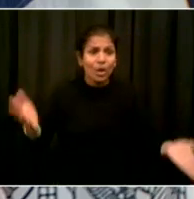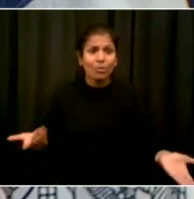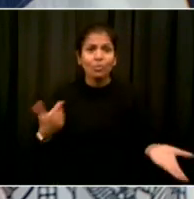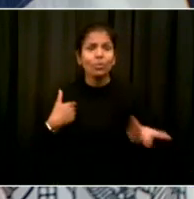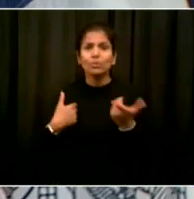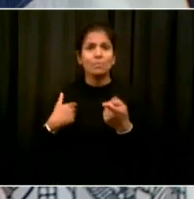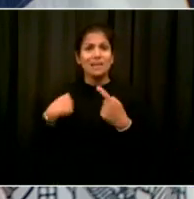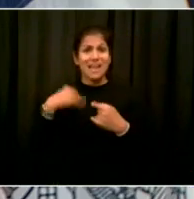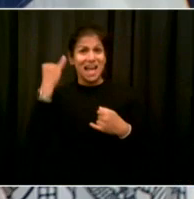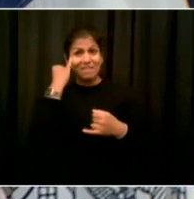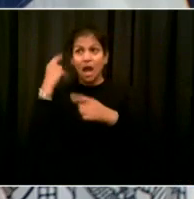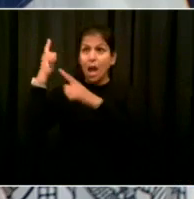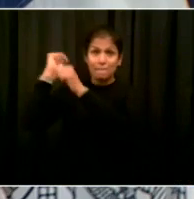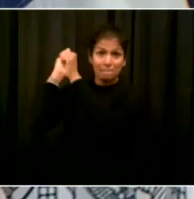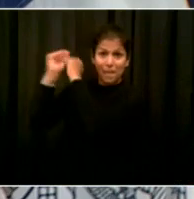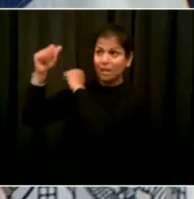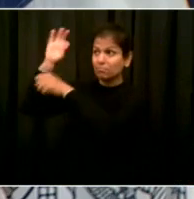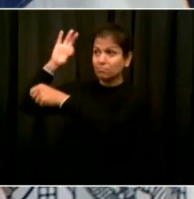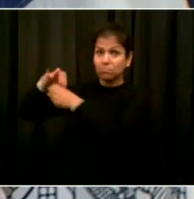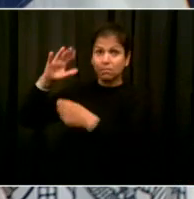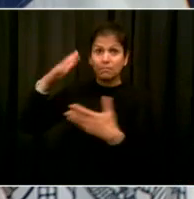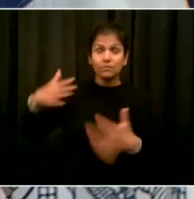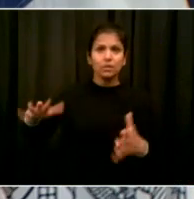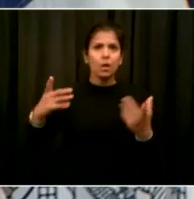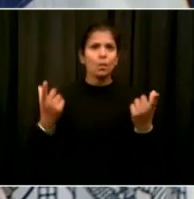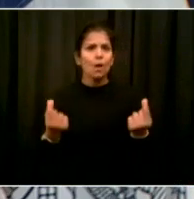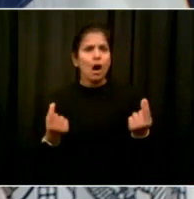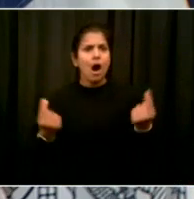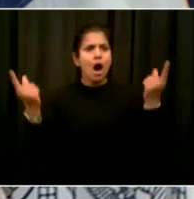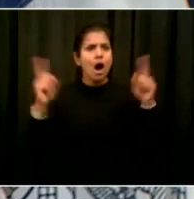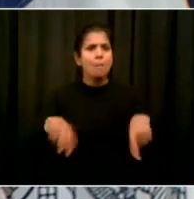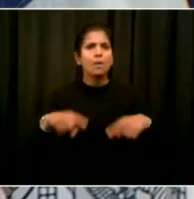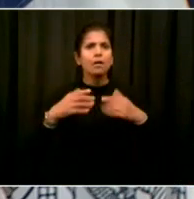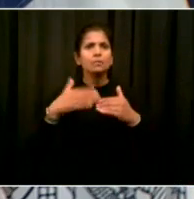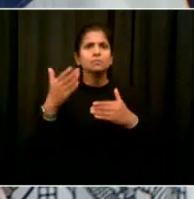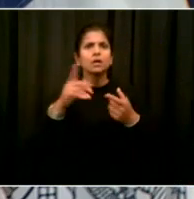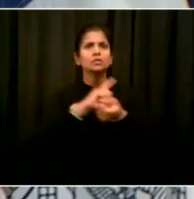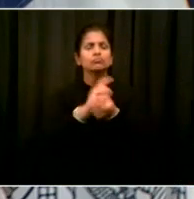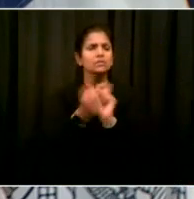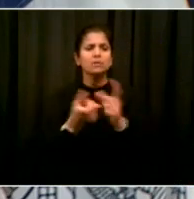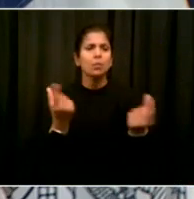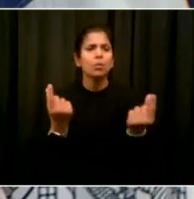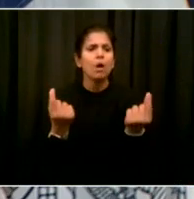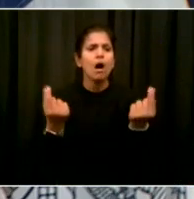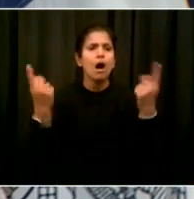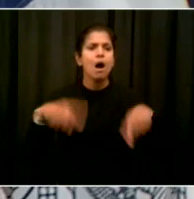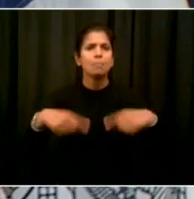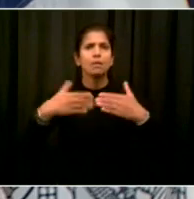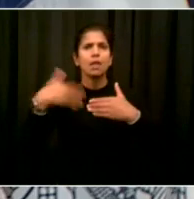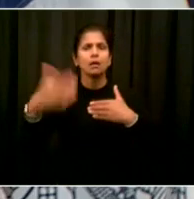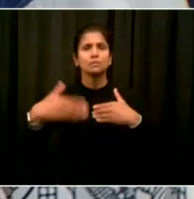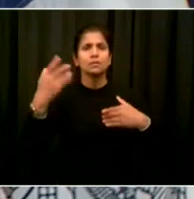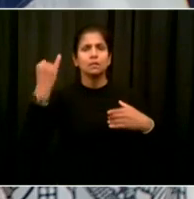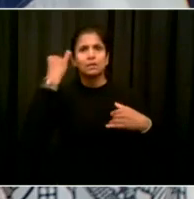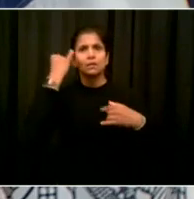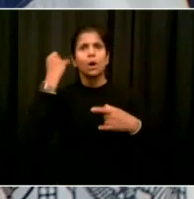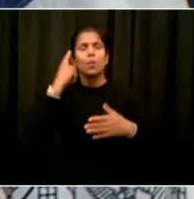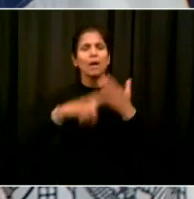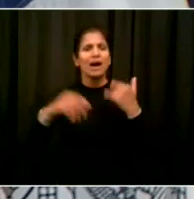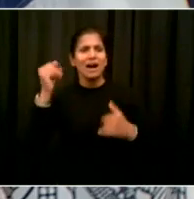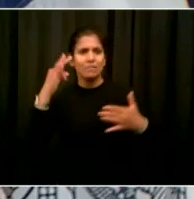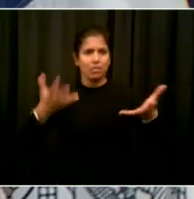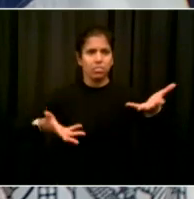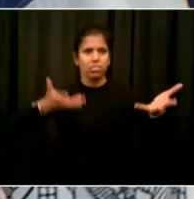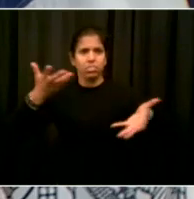the House of Representatives passed, we're going to be able to keep our workforce intact. We're going to be able to keep our commitments to